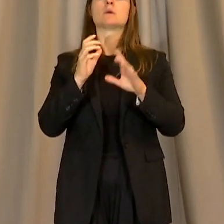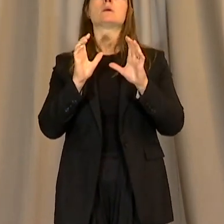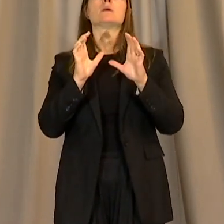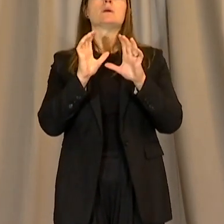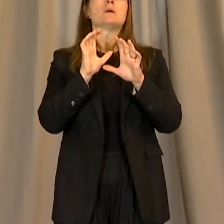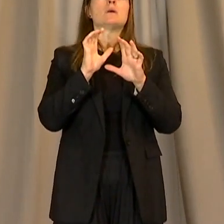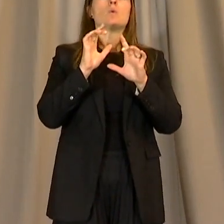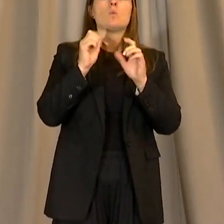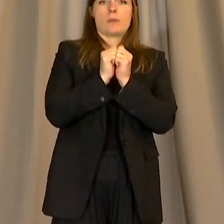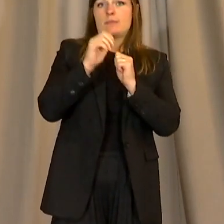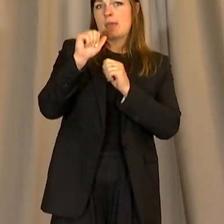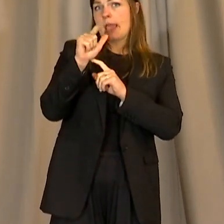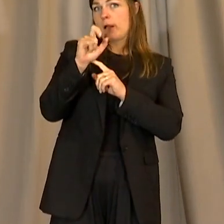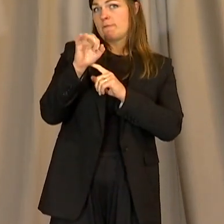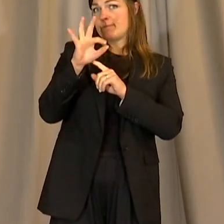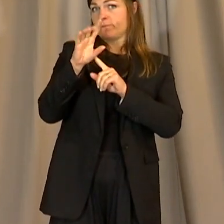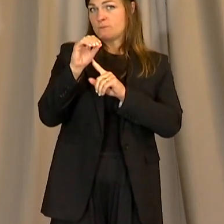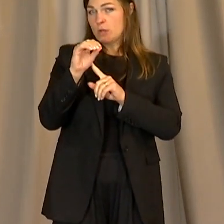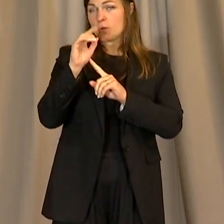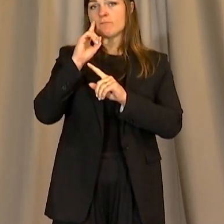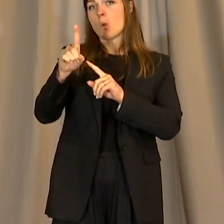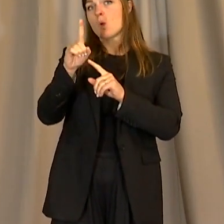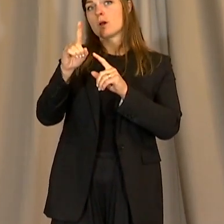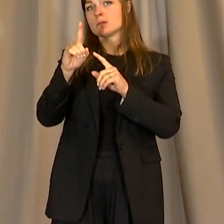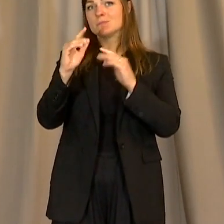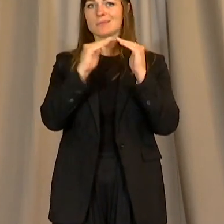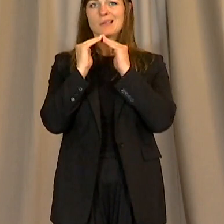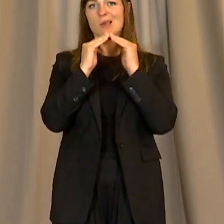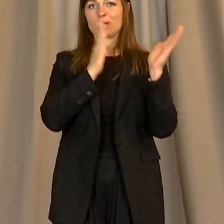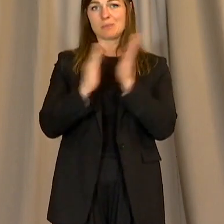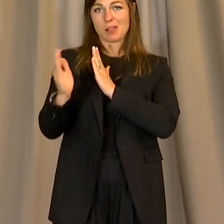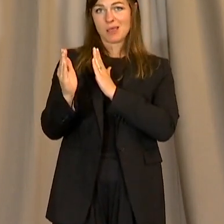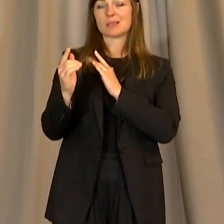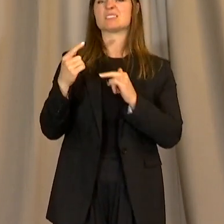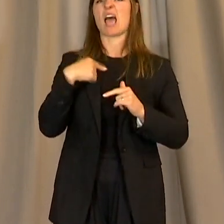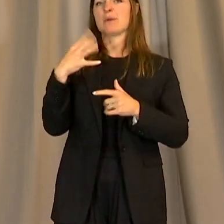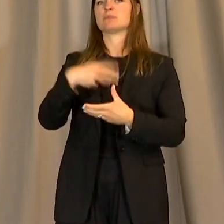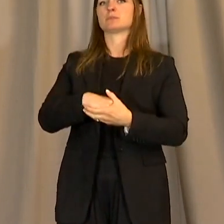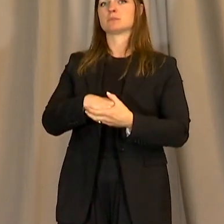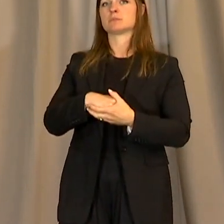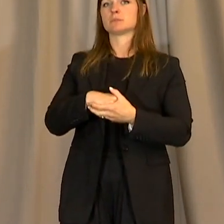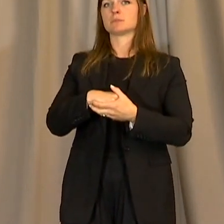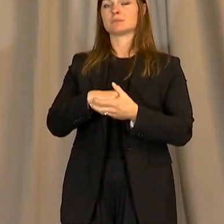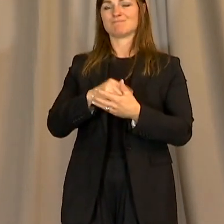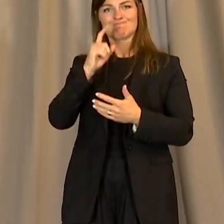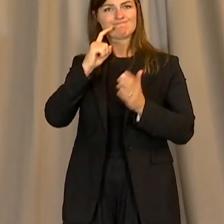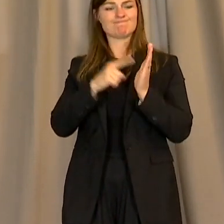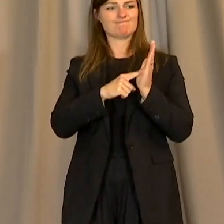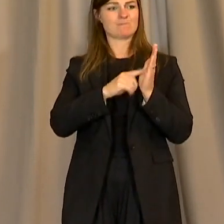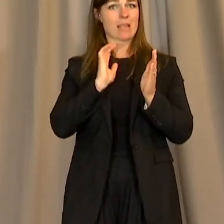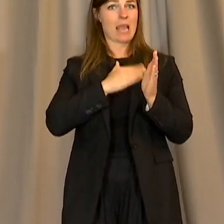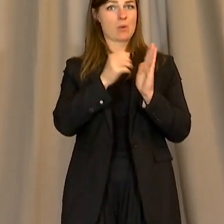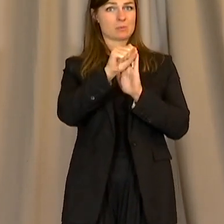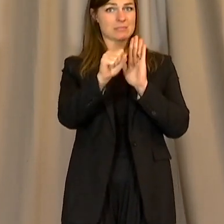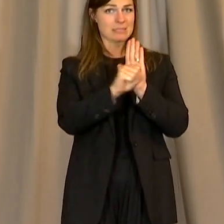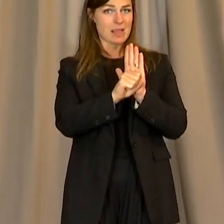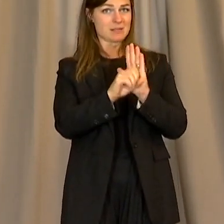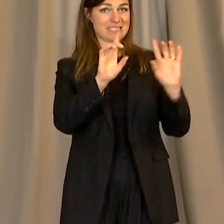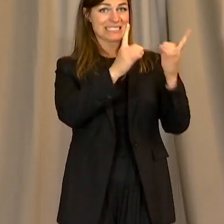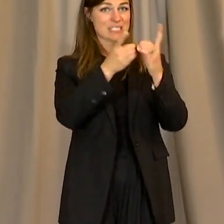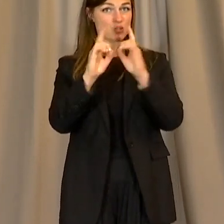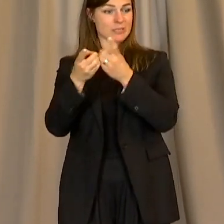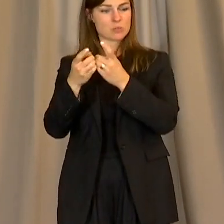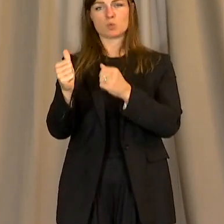the framework for the equity plans, a lot of districts in our state won't even write an equity